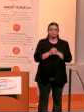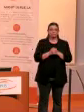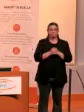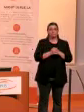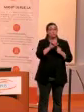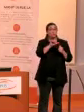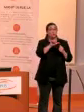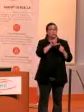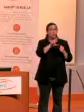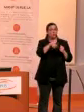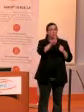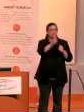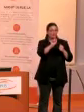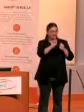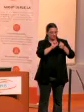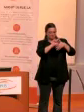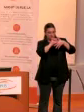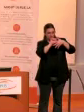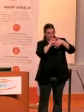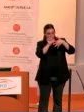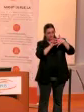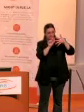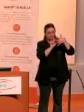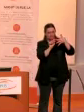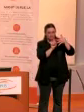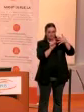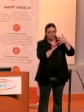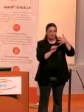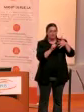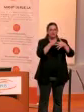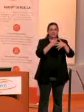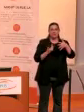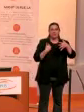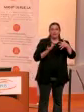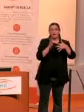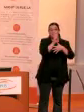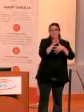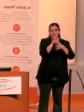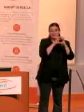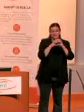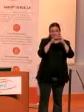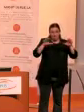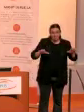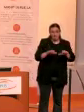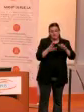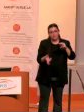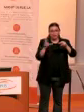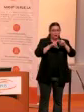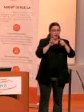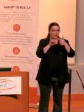There are lupus patients who have more T cell activity, lupus patients that have more B cell activity, lupus patients that have